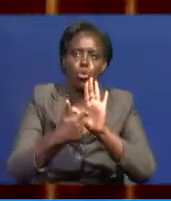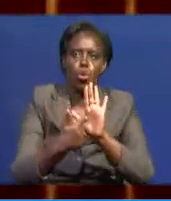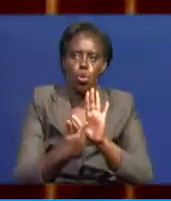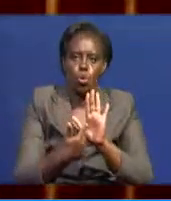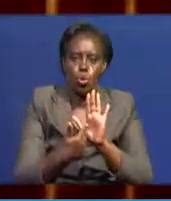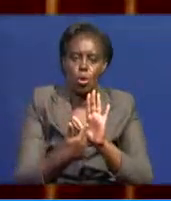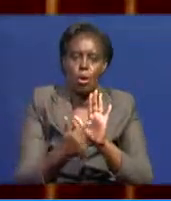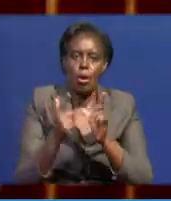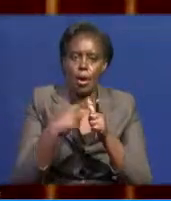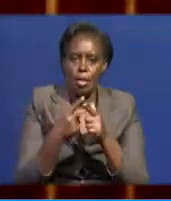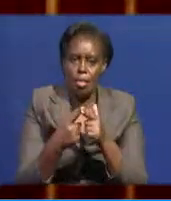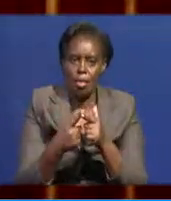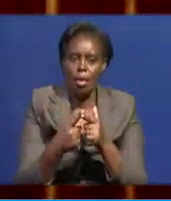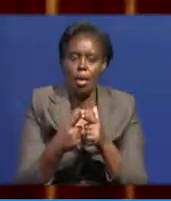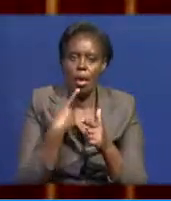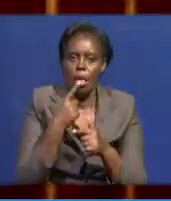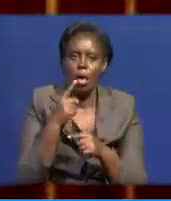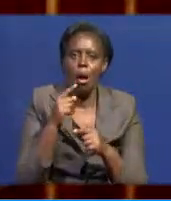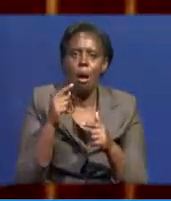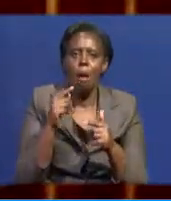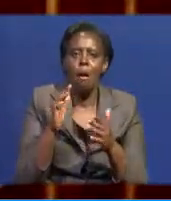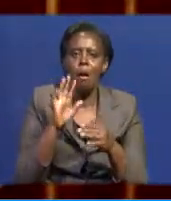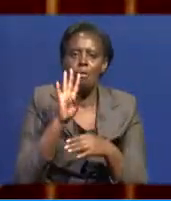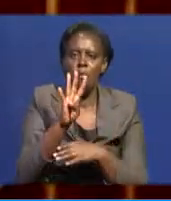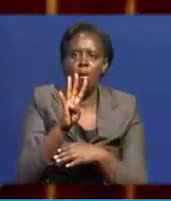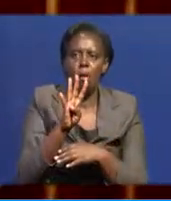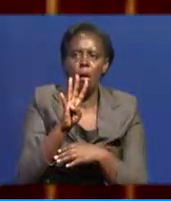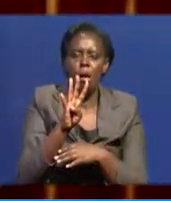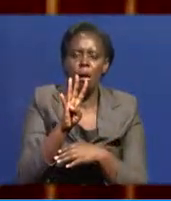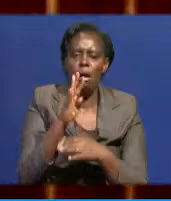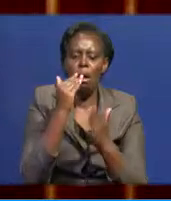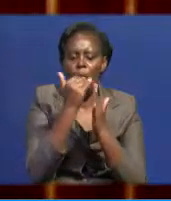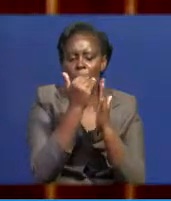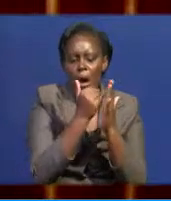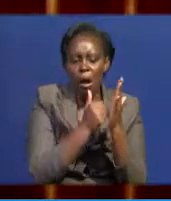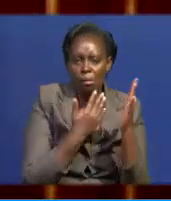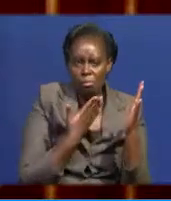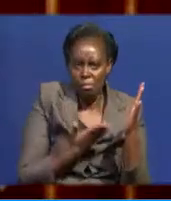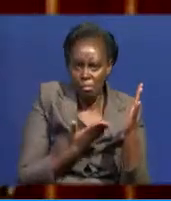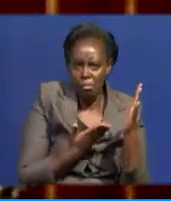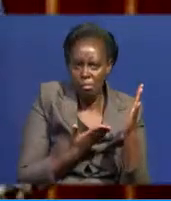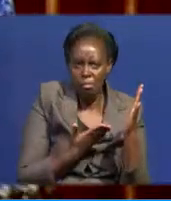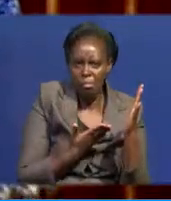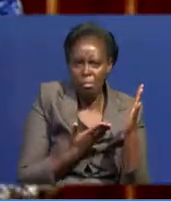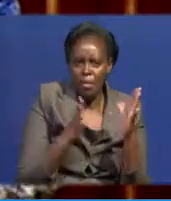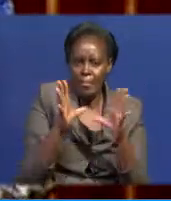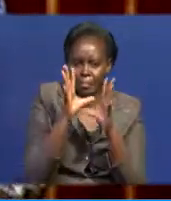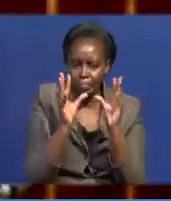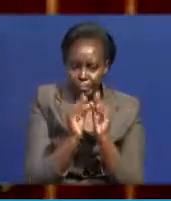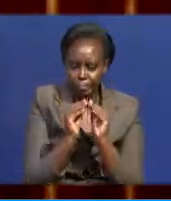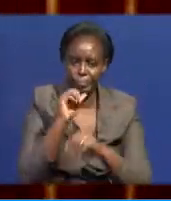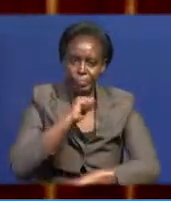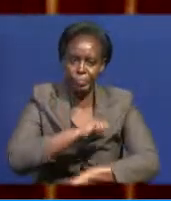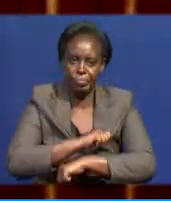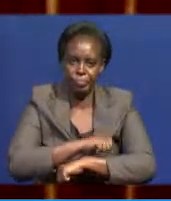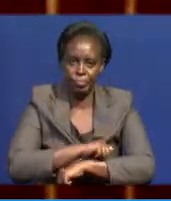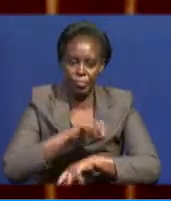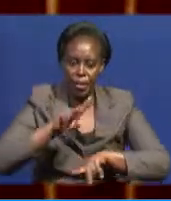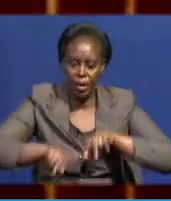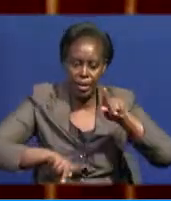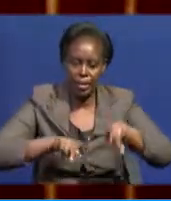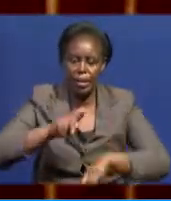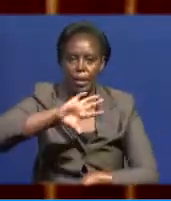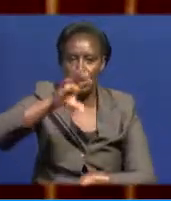Speaker, I would then say on page 4, the list is there of the total number of schools in